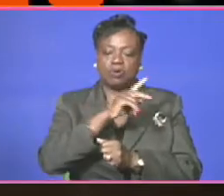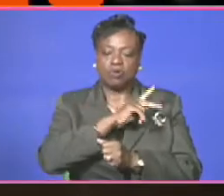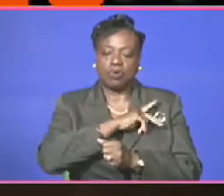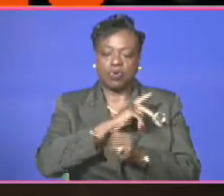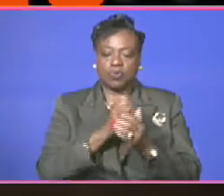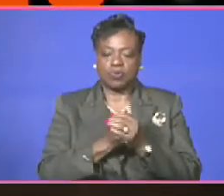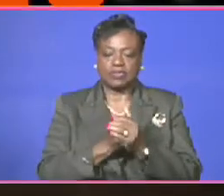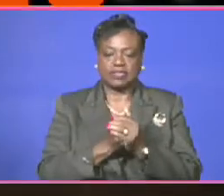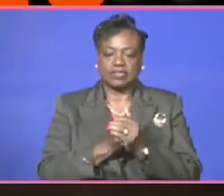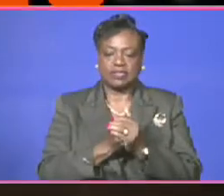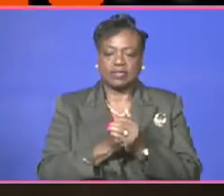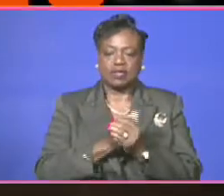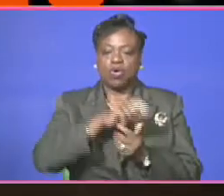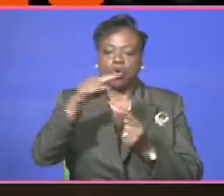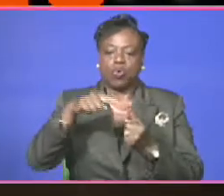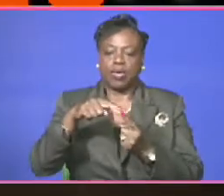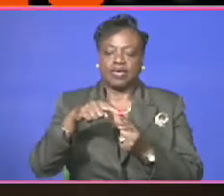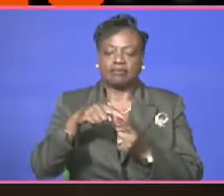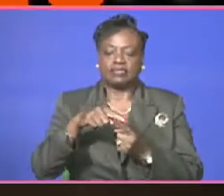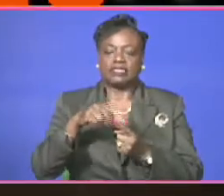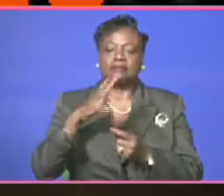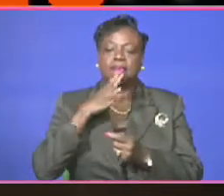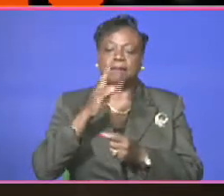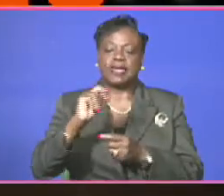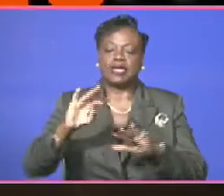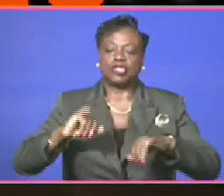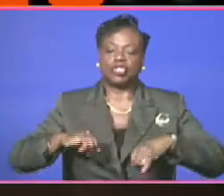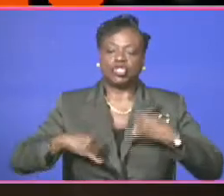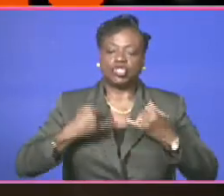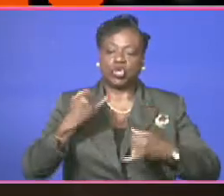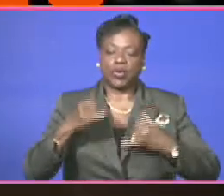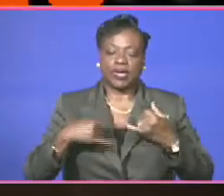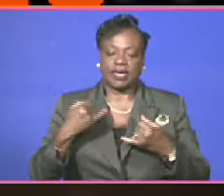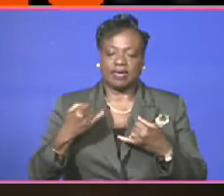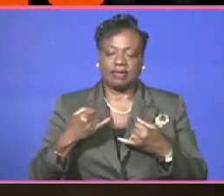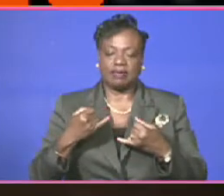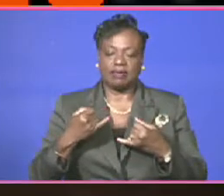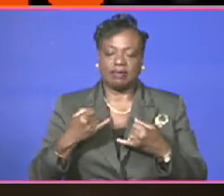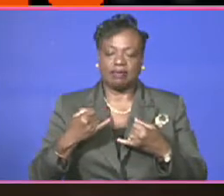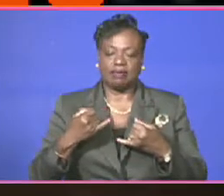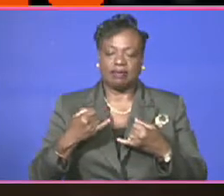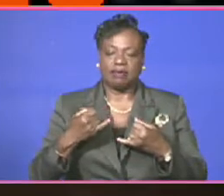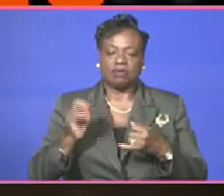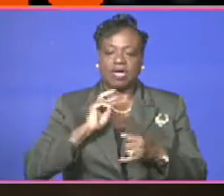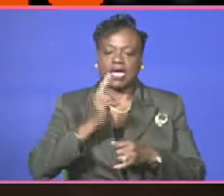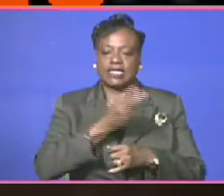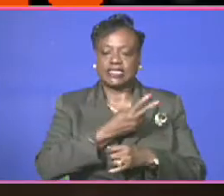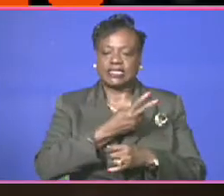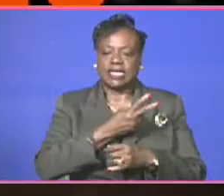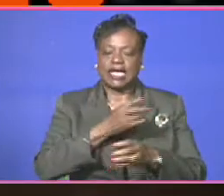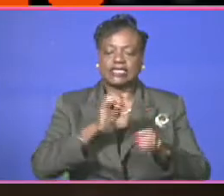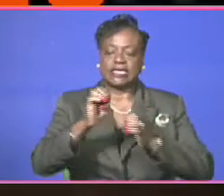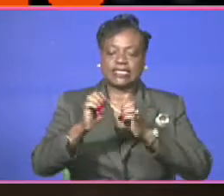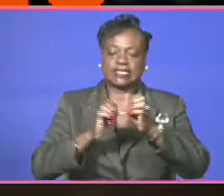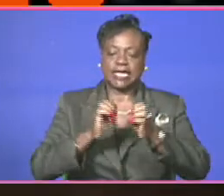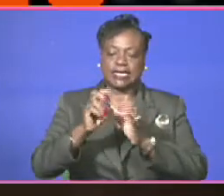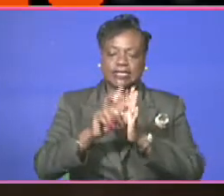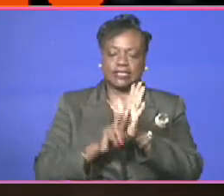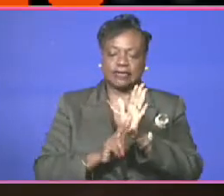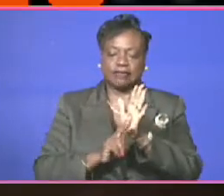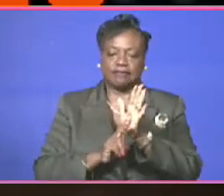So, it brings joy and excitement to us as executive of the Federation to see that we continue to